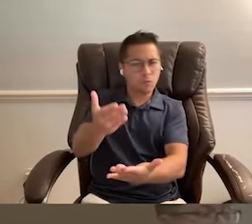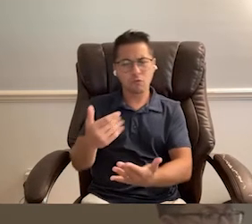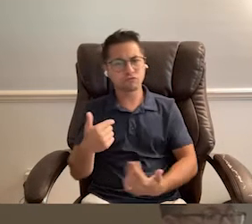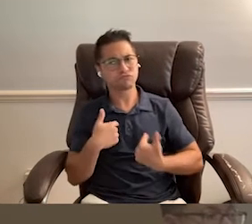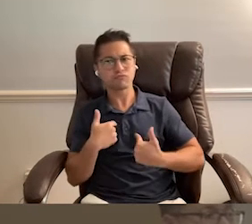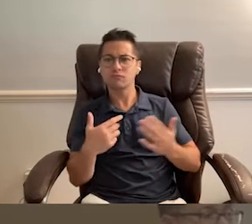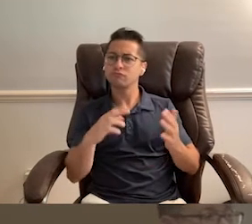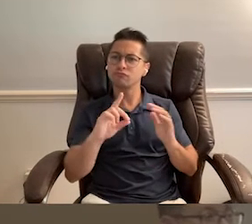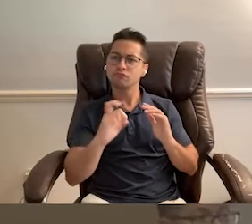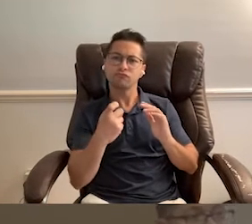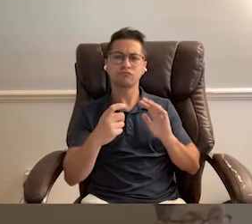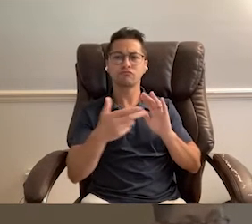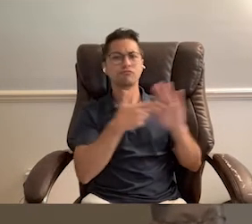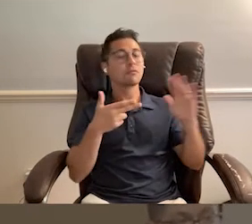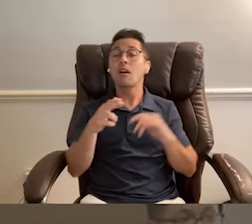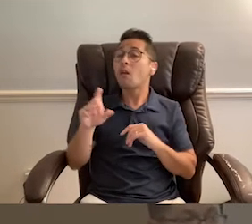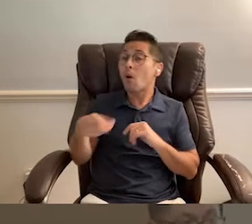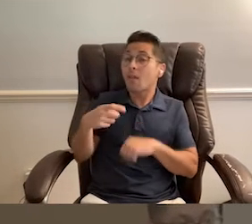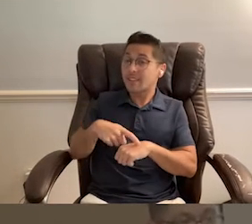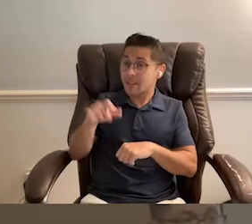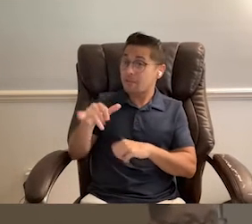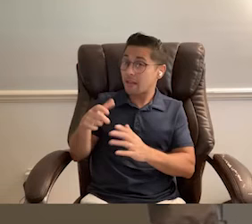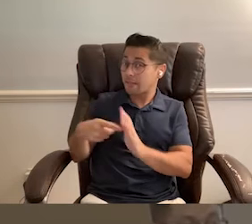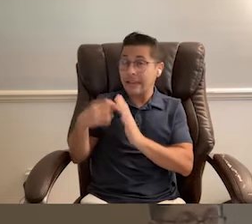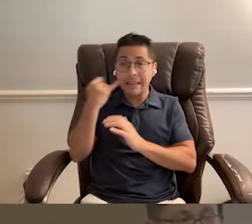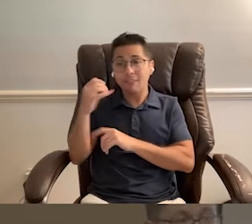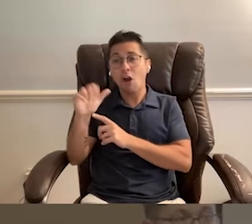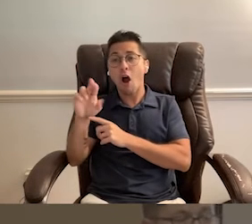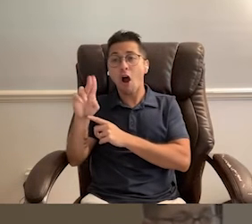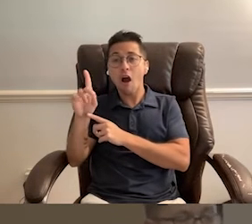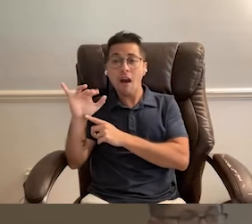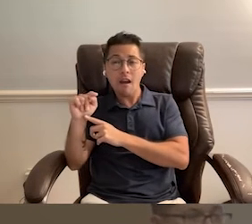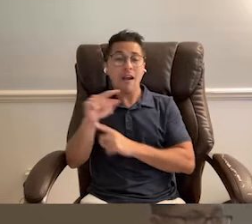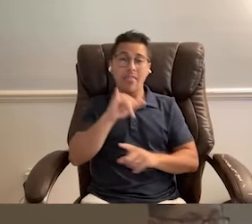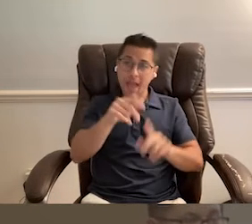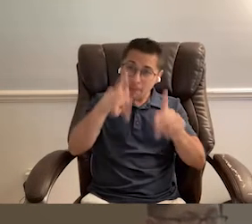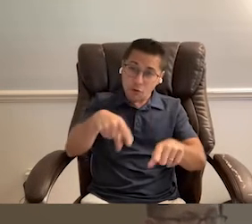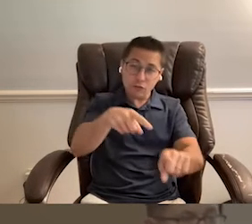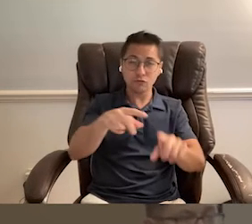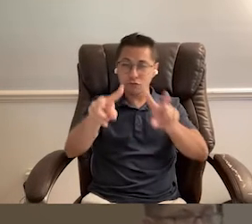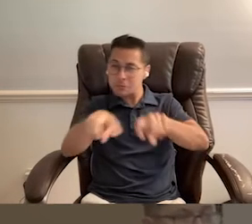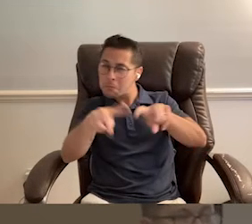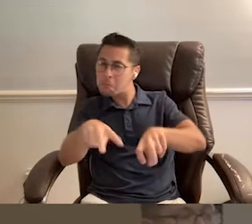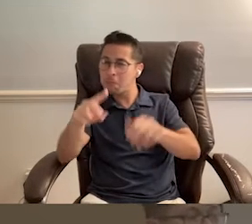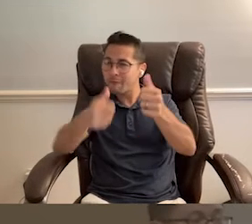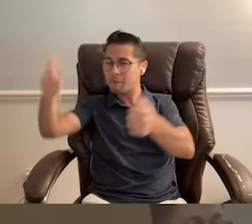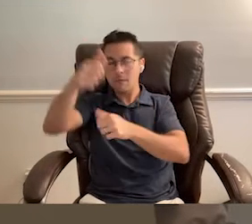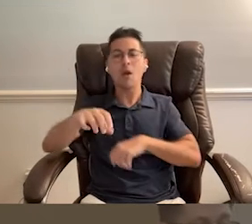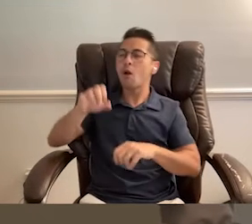only time that will come into play is if you were audited and that beneficiary was audited and say, okay, you have an ABLE account,